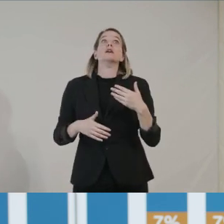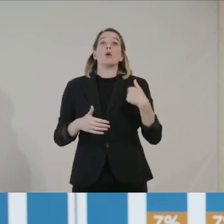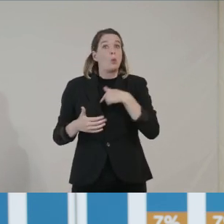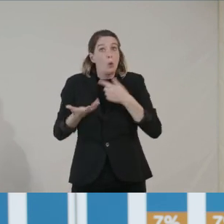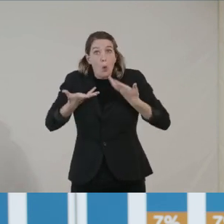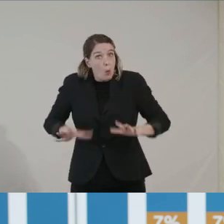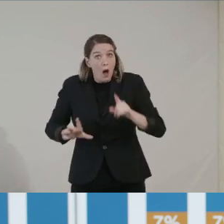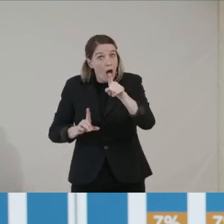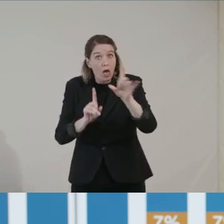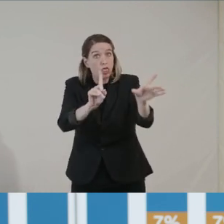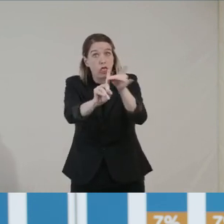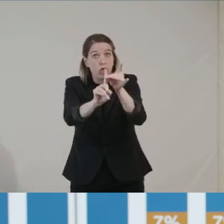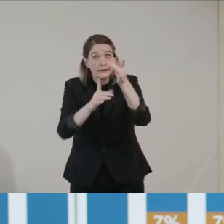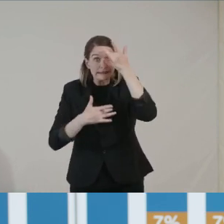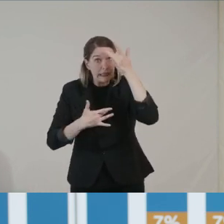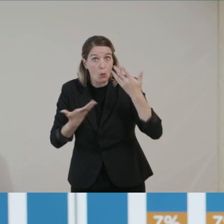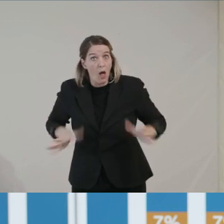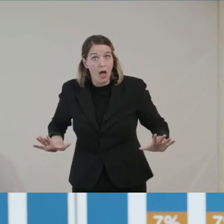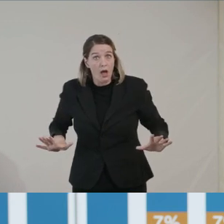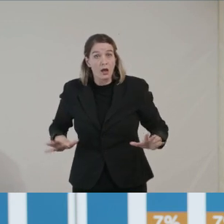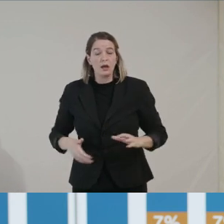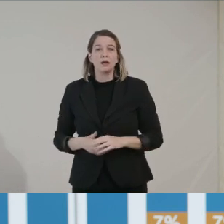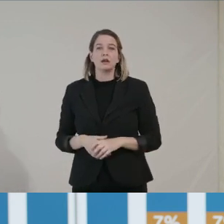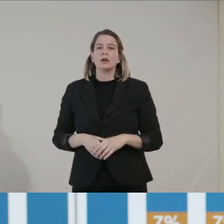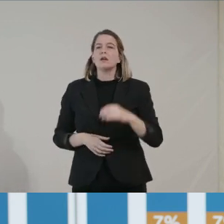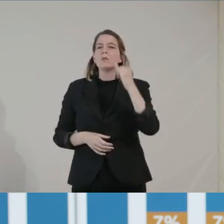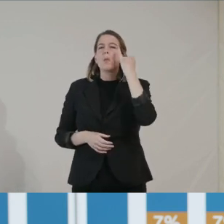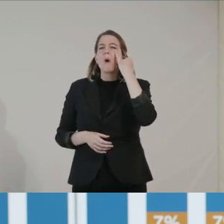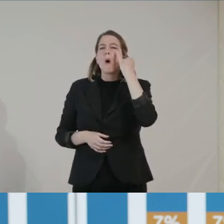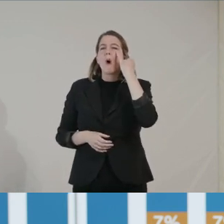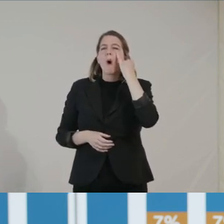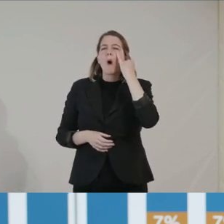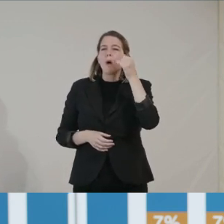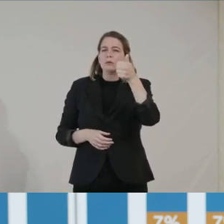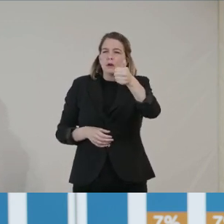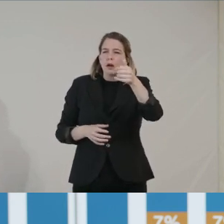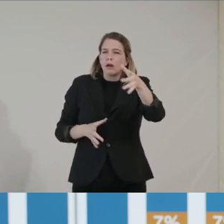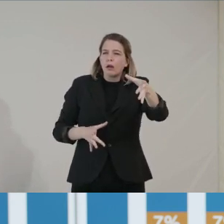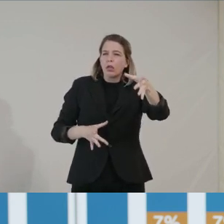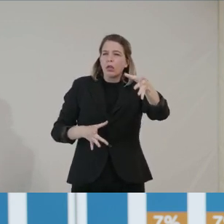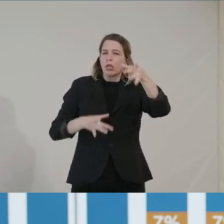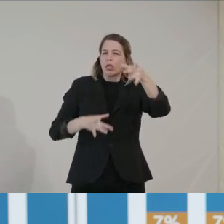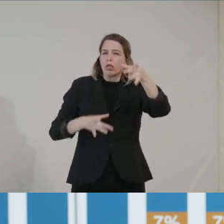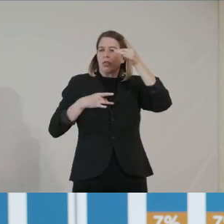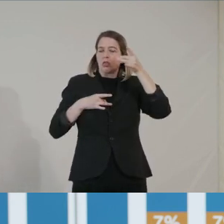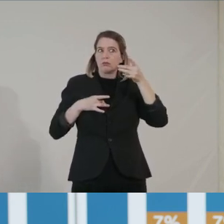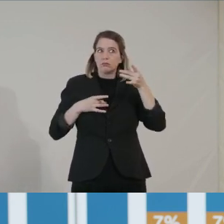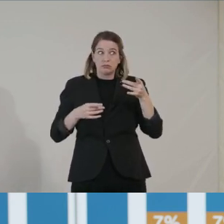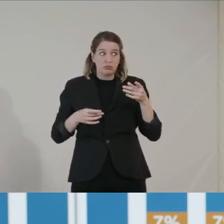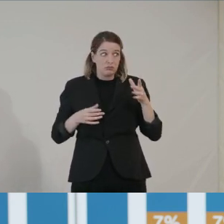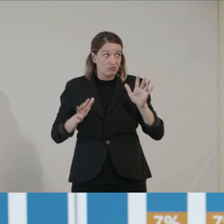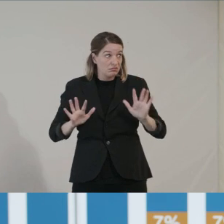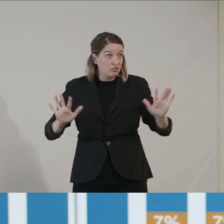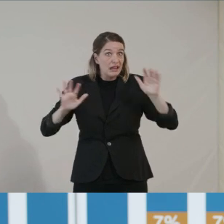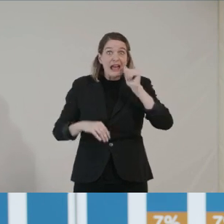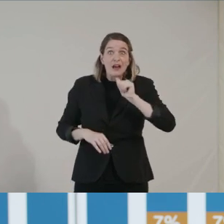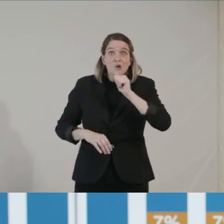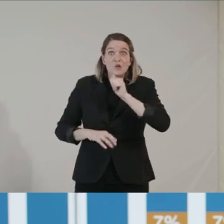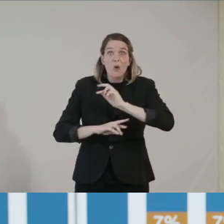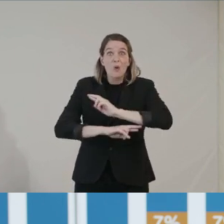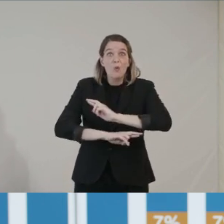happens there. If you were to contract it, the question was, is Arizona ready? We saw what was happening in other parts